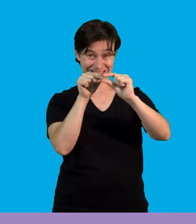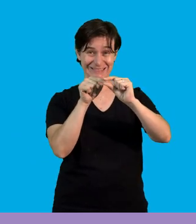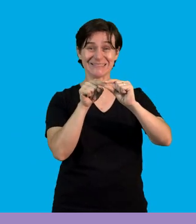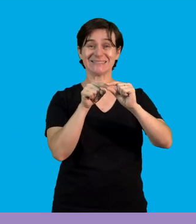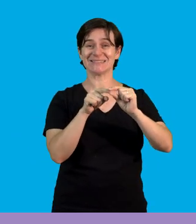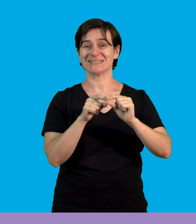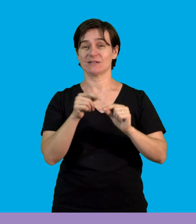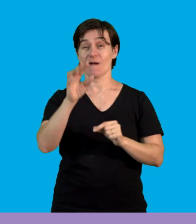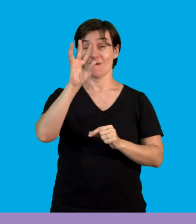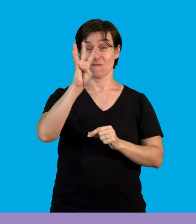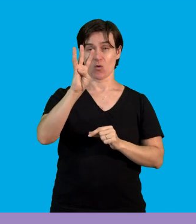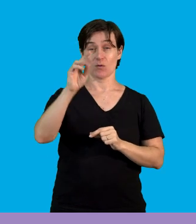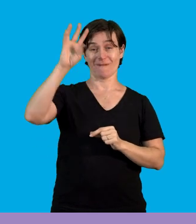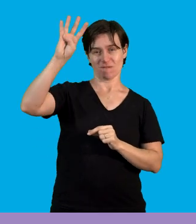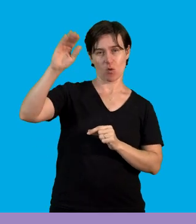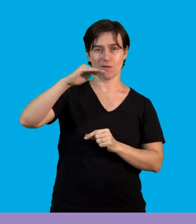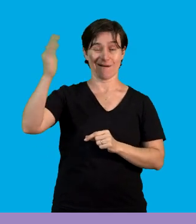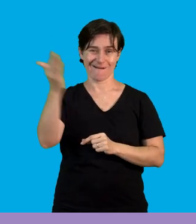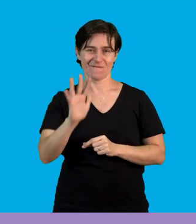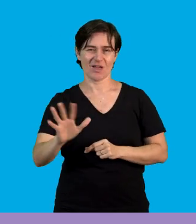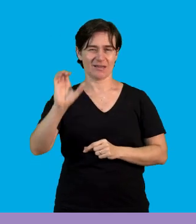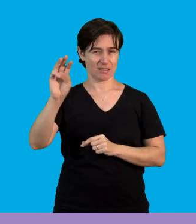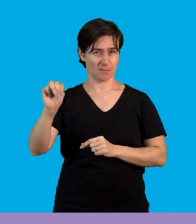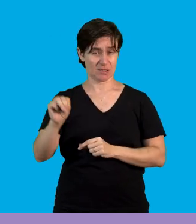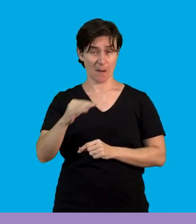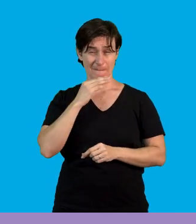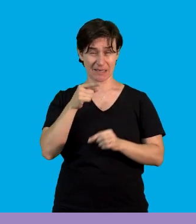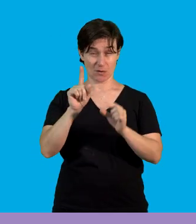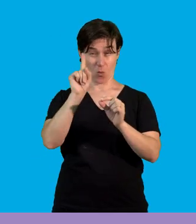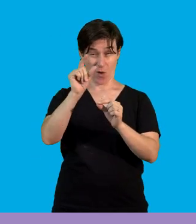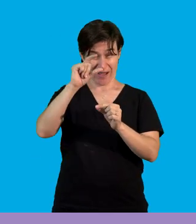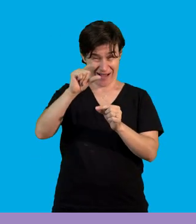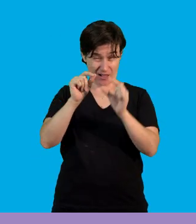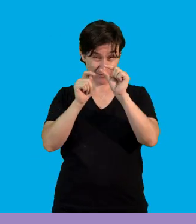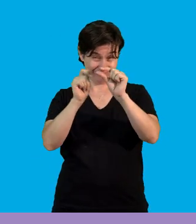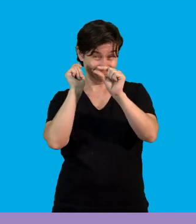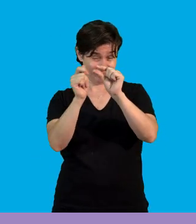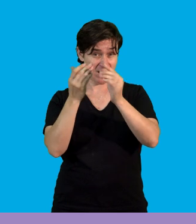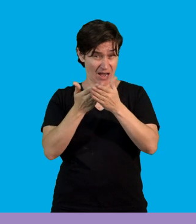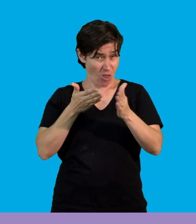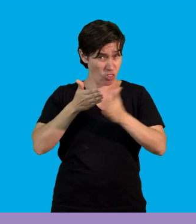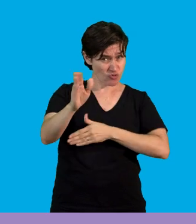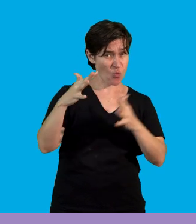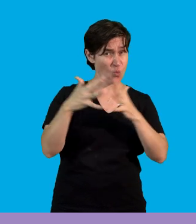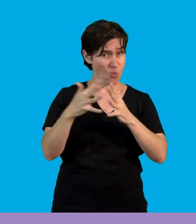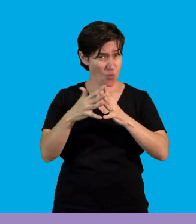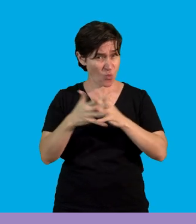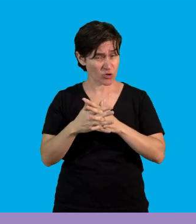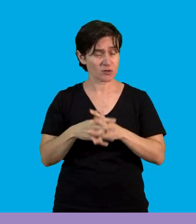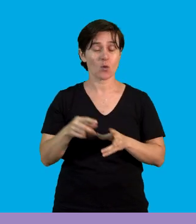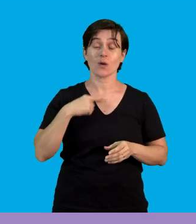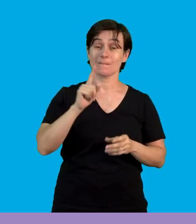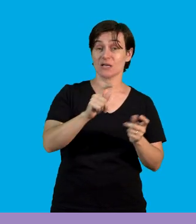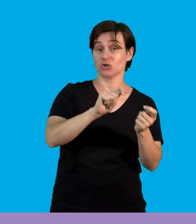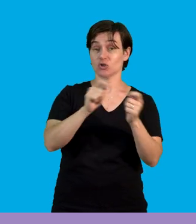4/5 centimeters. Will the nails go through and be visible? Convert the sizes. That's now where